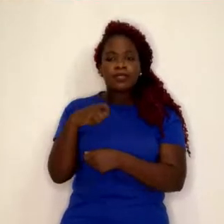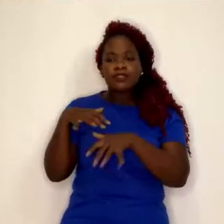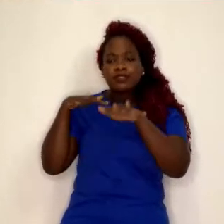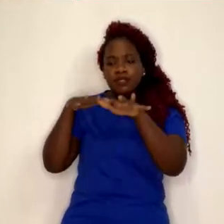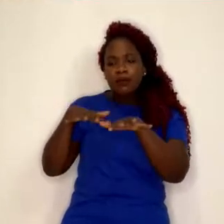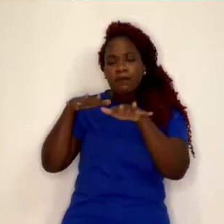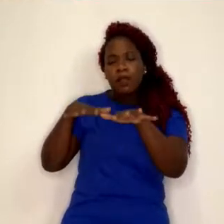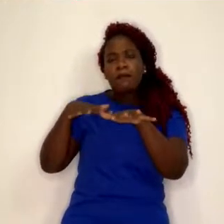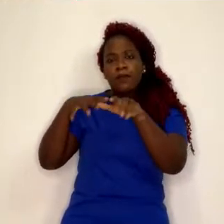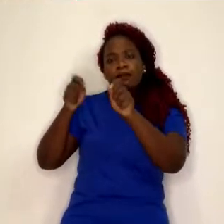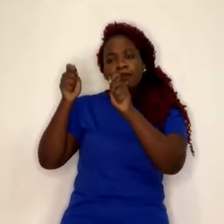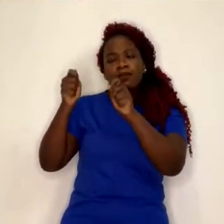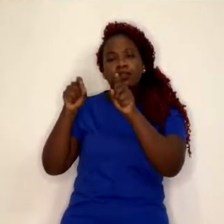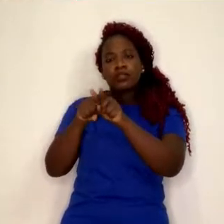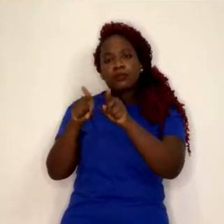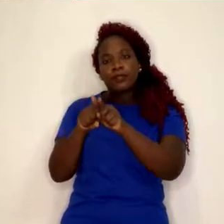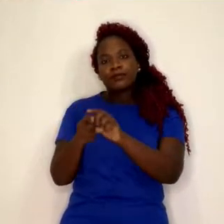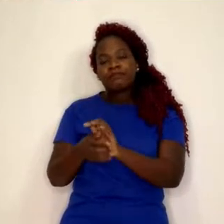be enough.